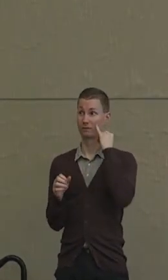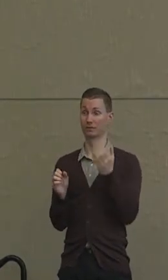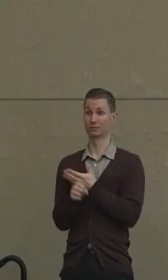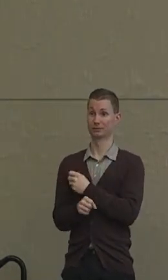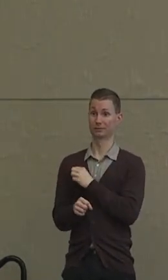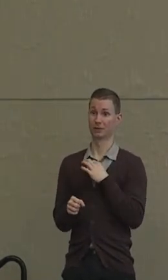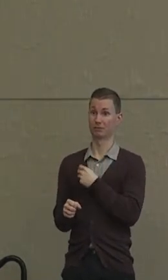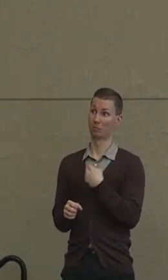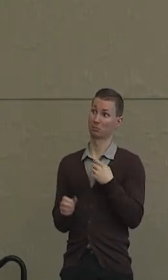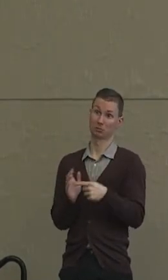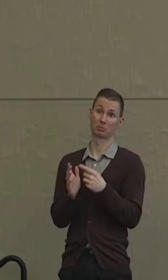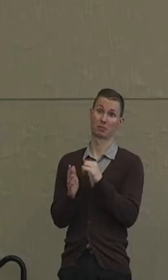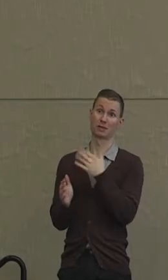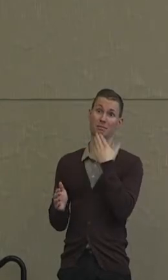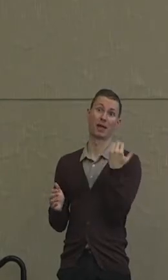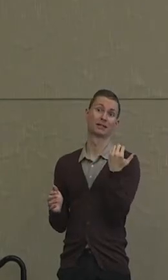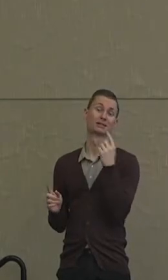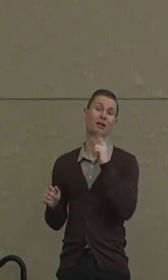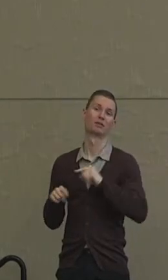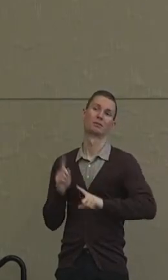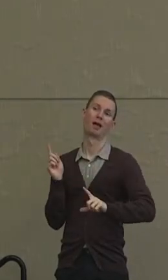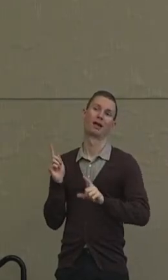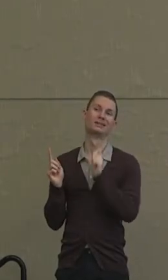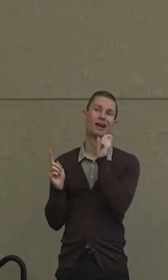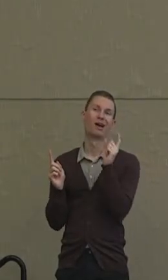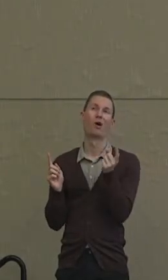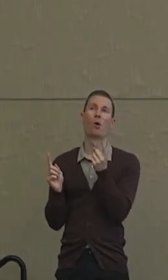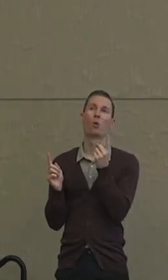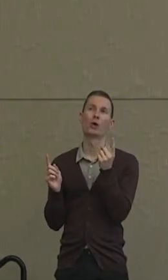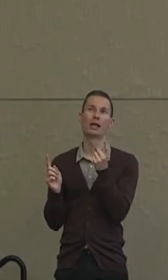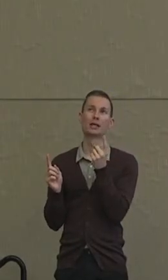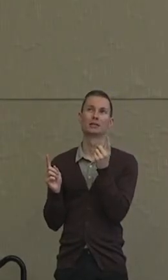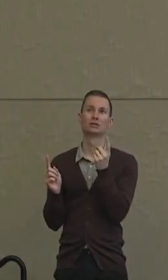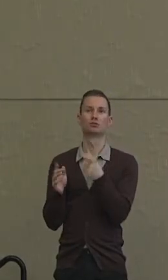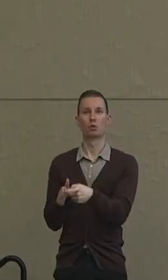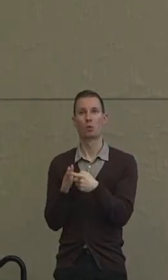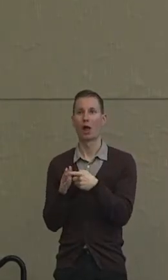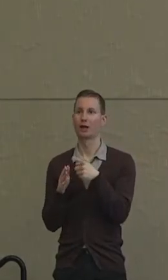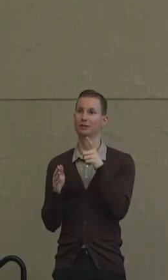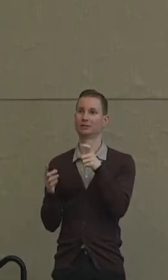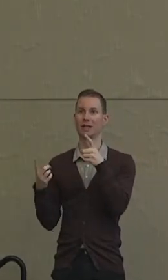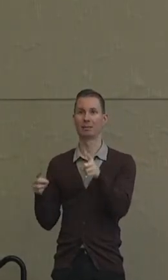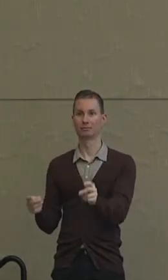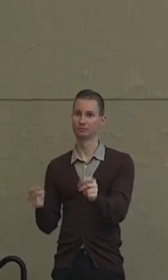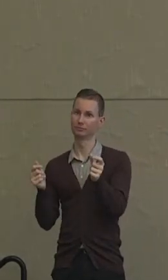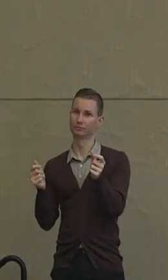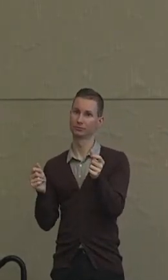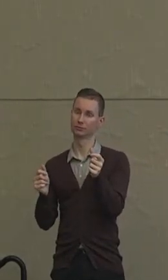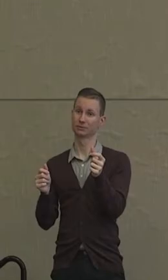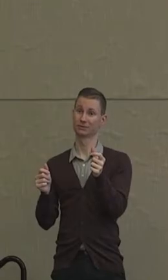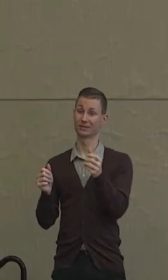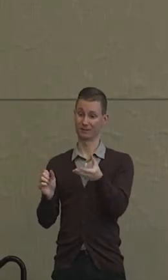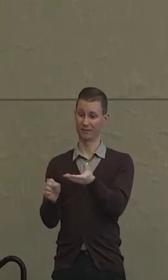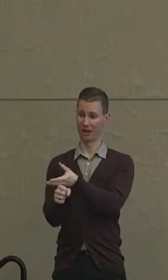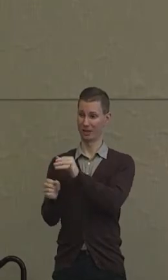really is the best thing, but it's not always like the thing that needs to happen immediately, because it doesn't actually repair what has happened